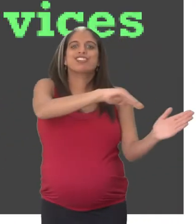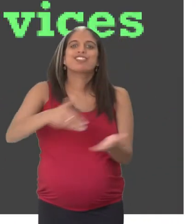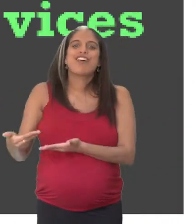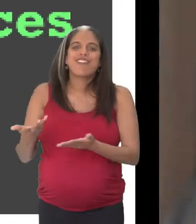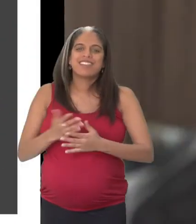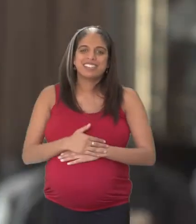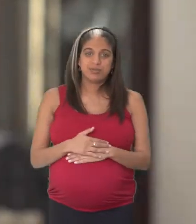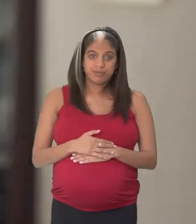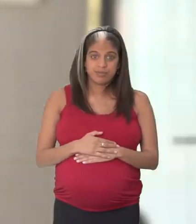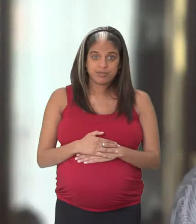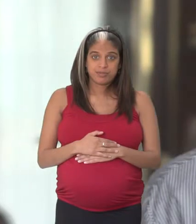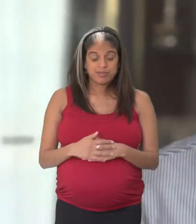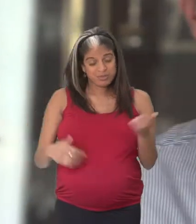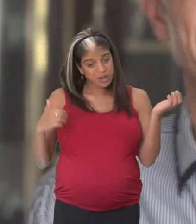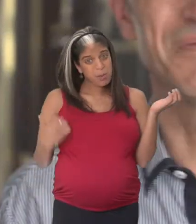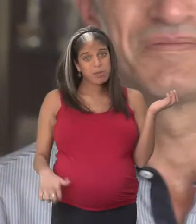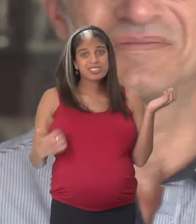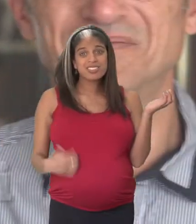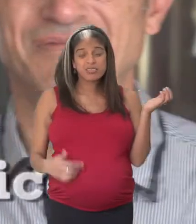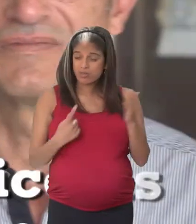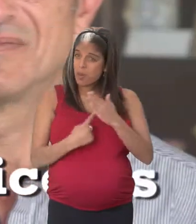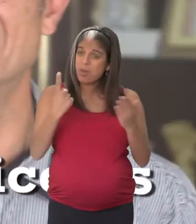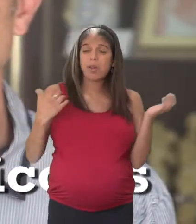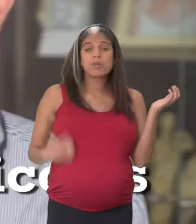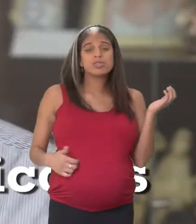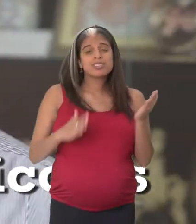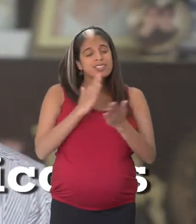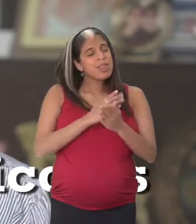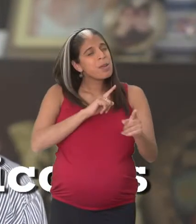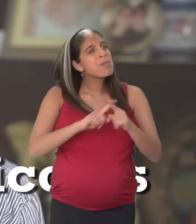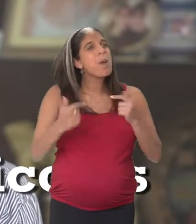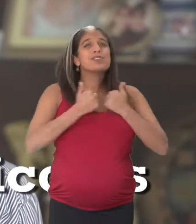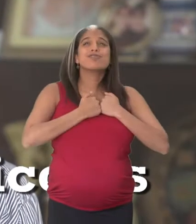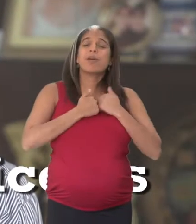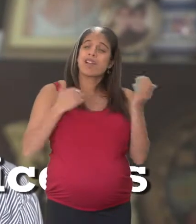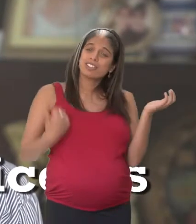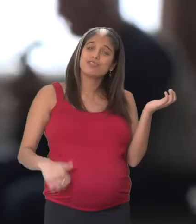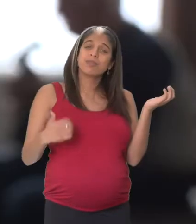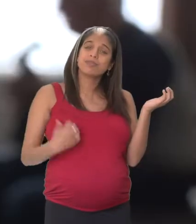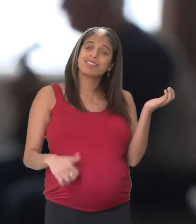services. Bouzouki, it's only one bouzouki, is the most romantic instrument.